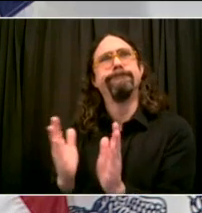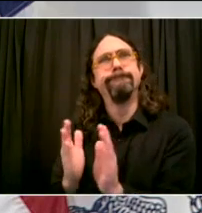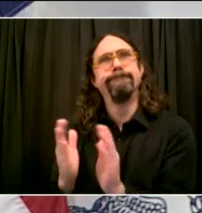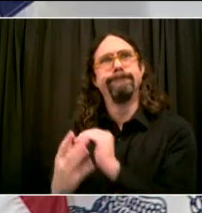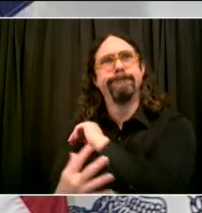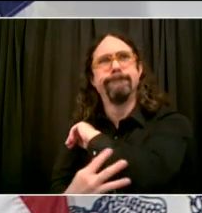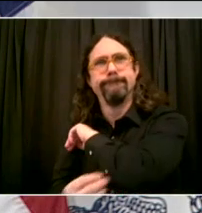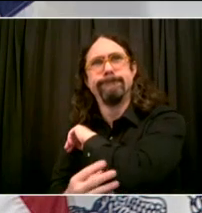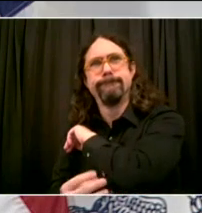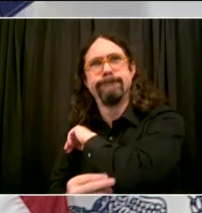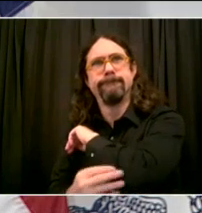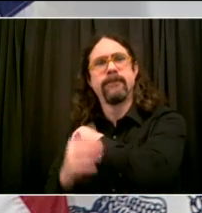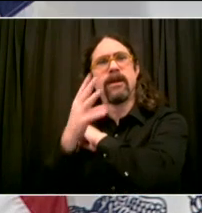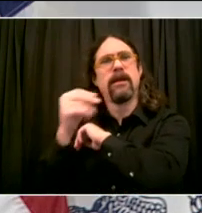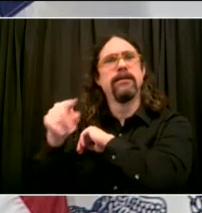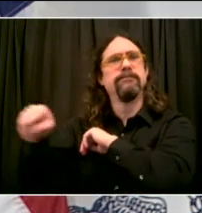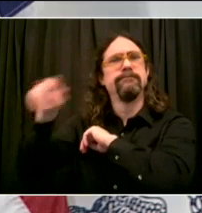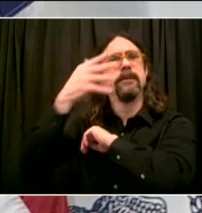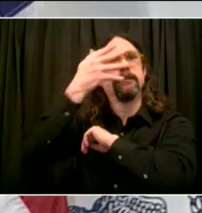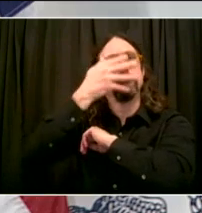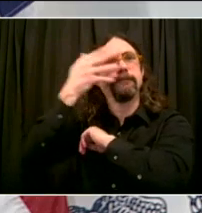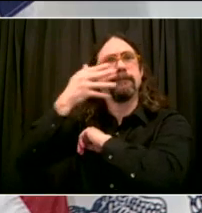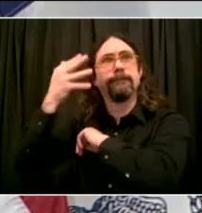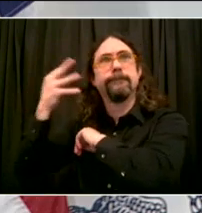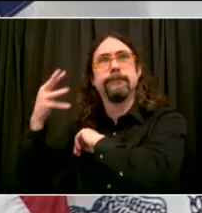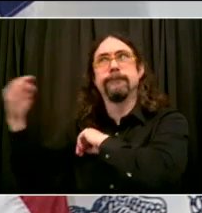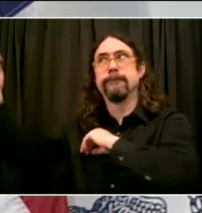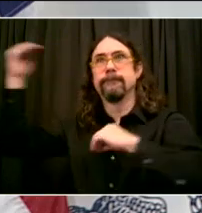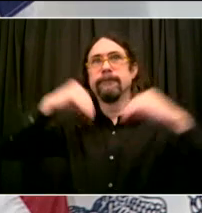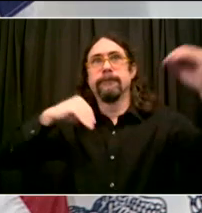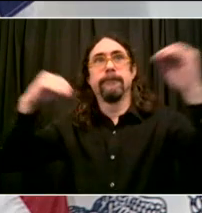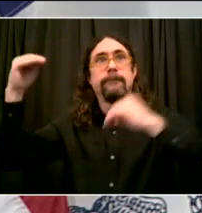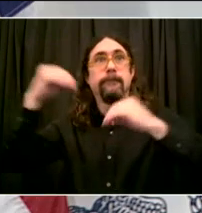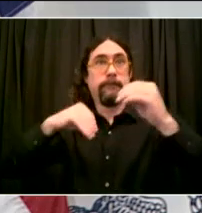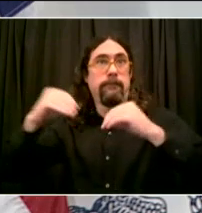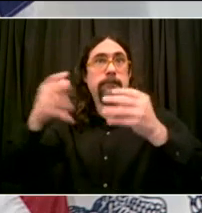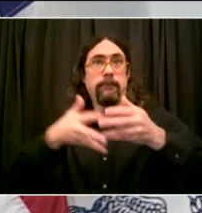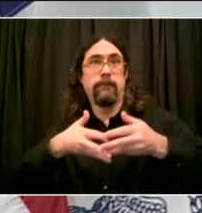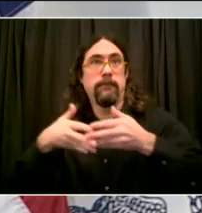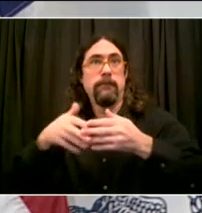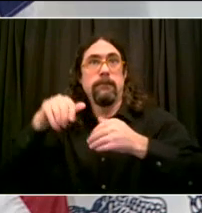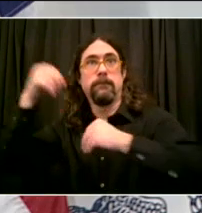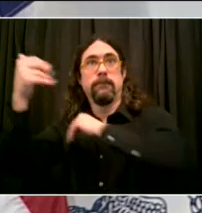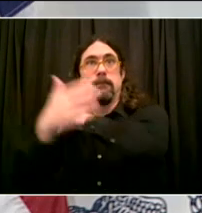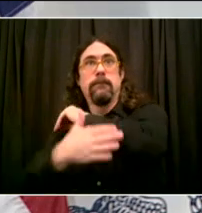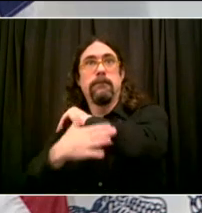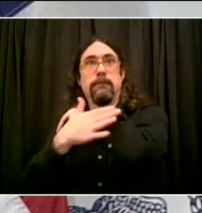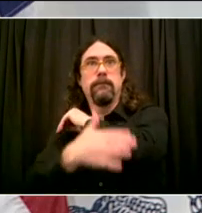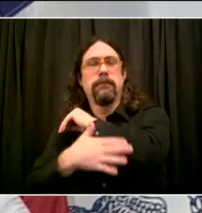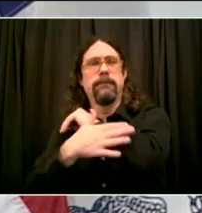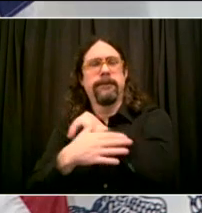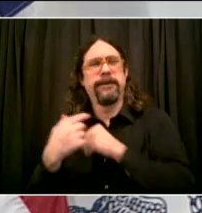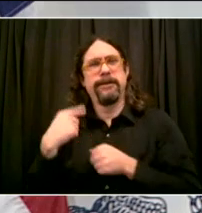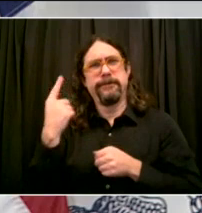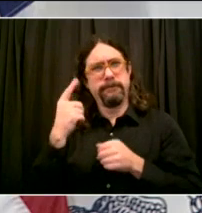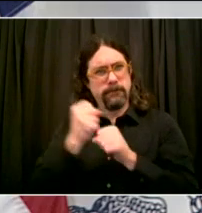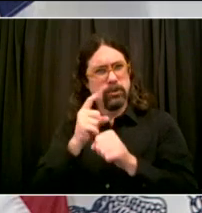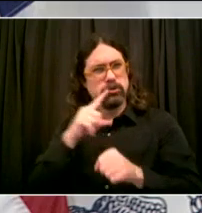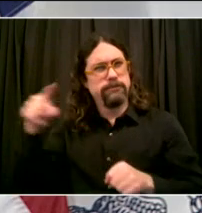city doing? How many languages are being used to get this message out, and how is